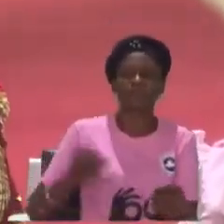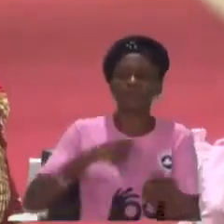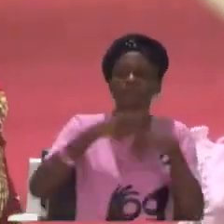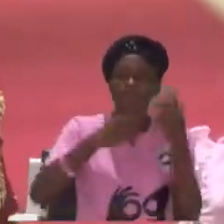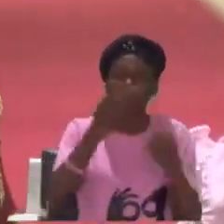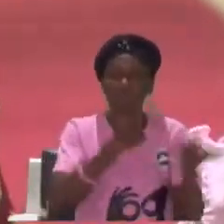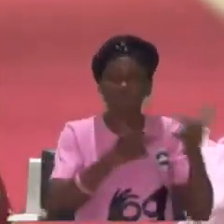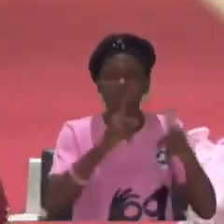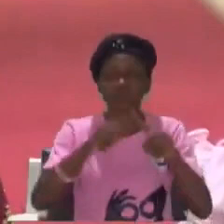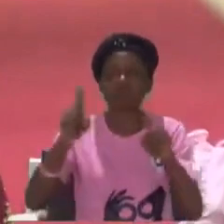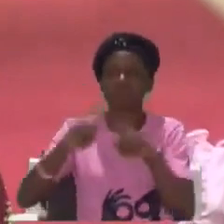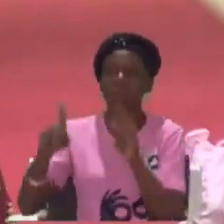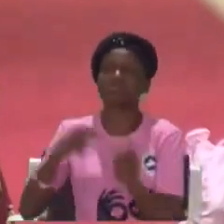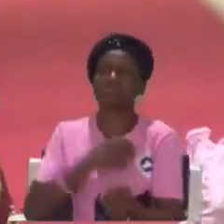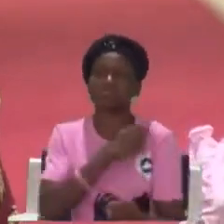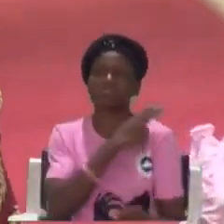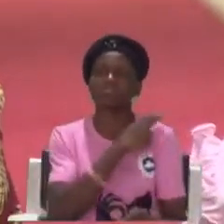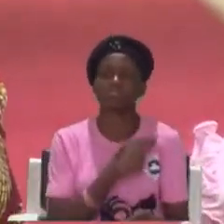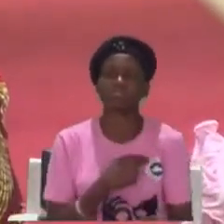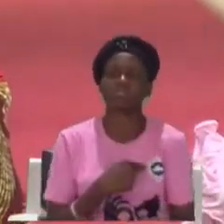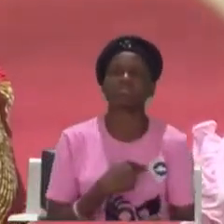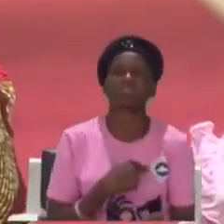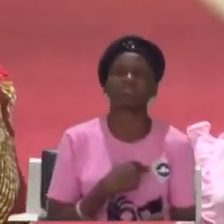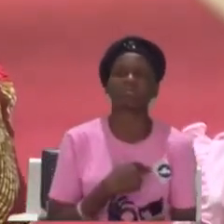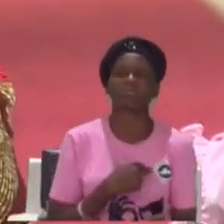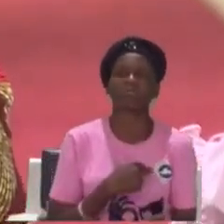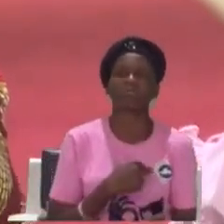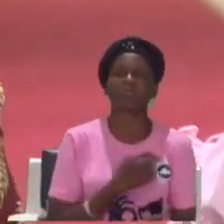to hospital, and